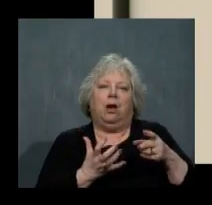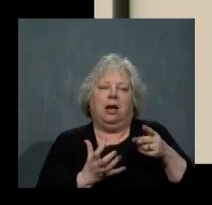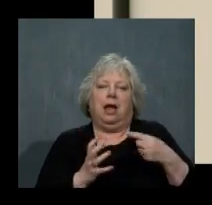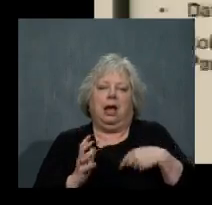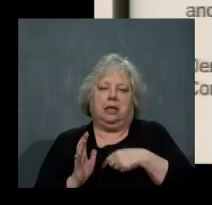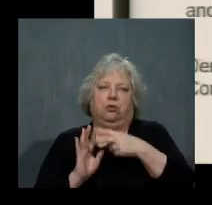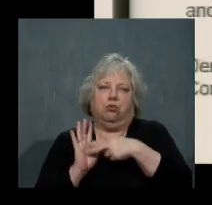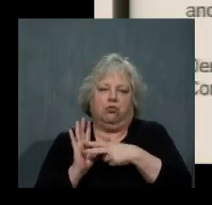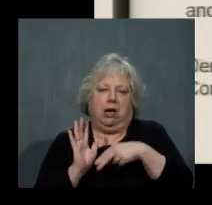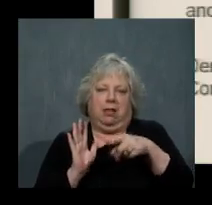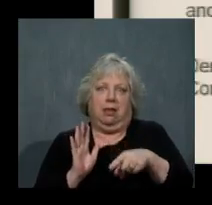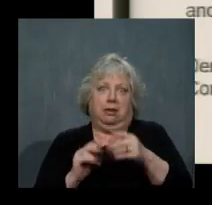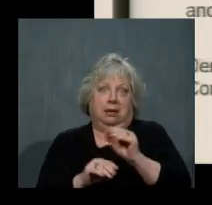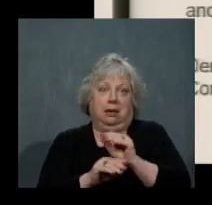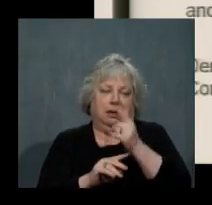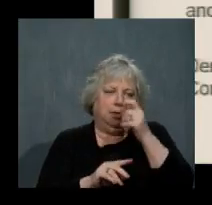here.